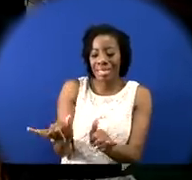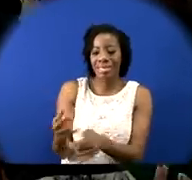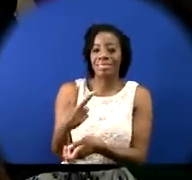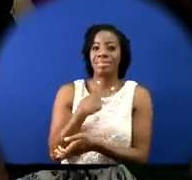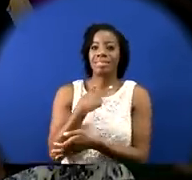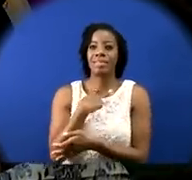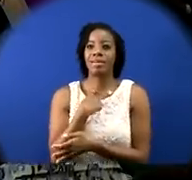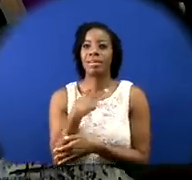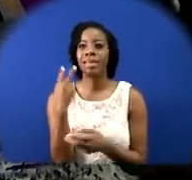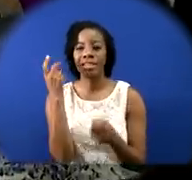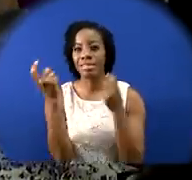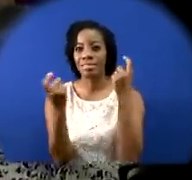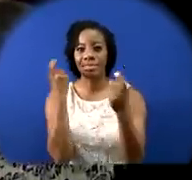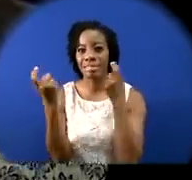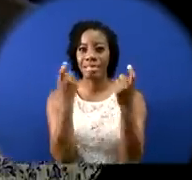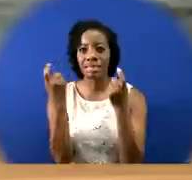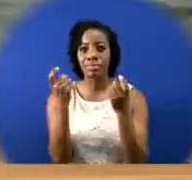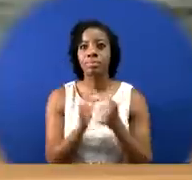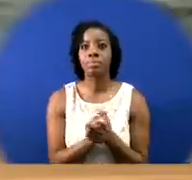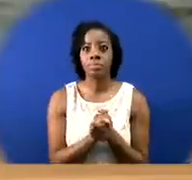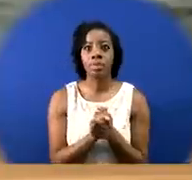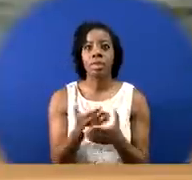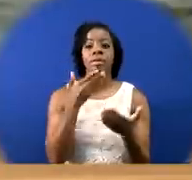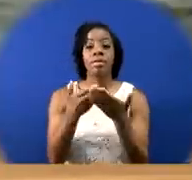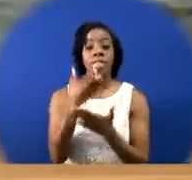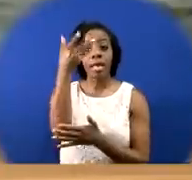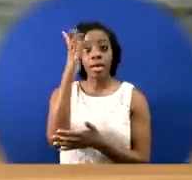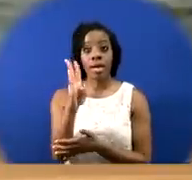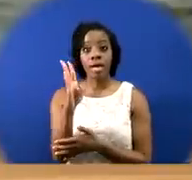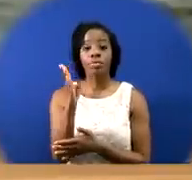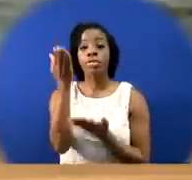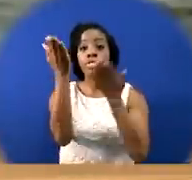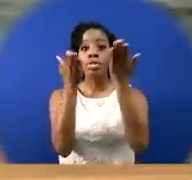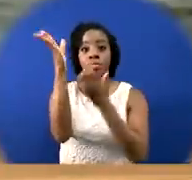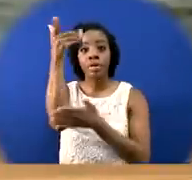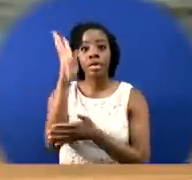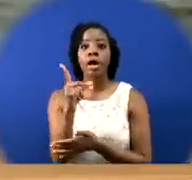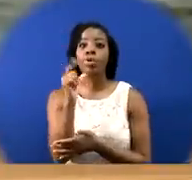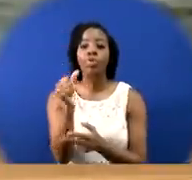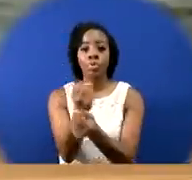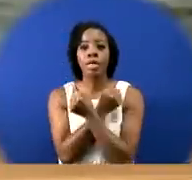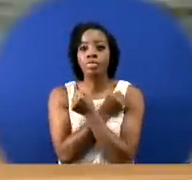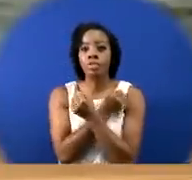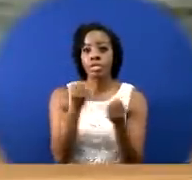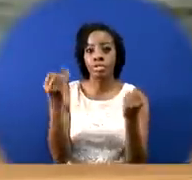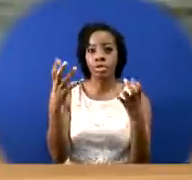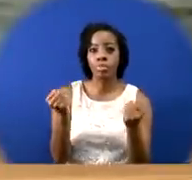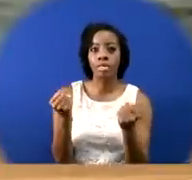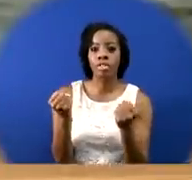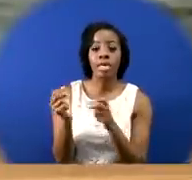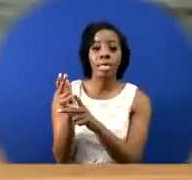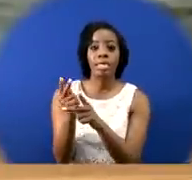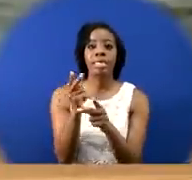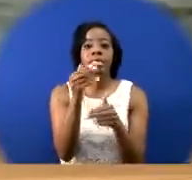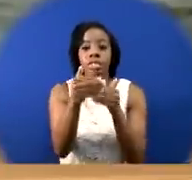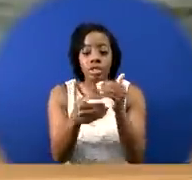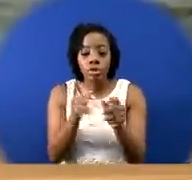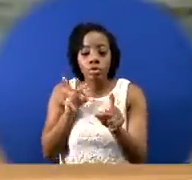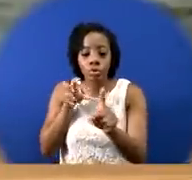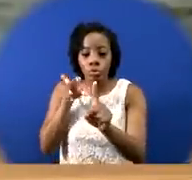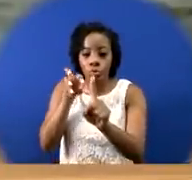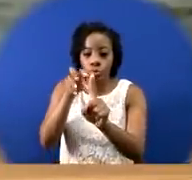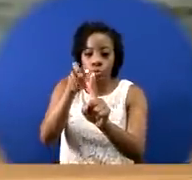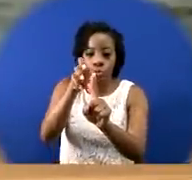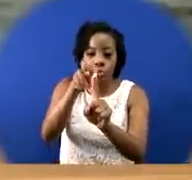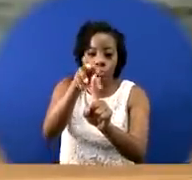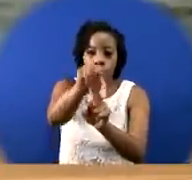in the mire of our mess. Somebody ought to thank God that we serve a God who loves us so much that he'll keep on hunting us down.